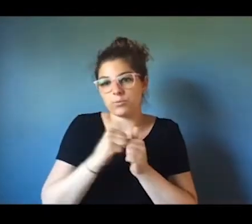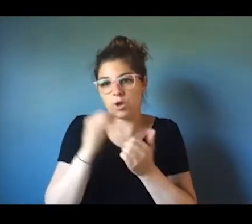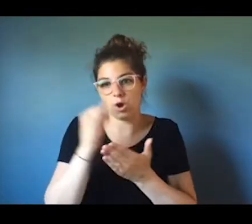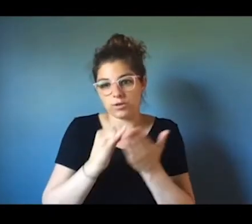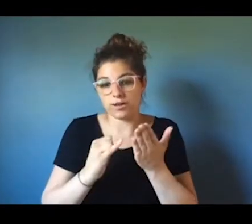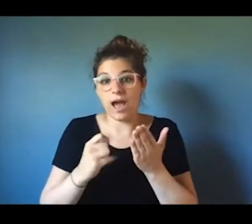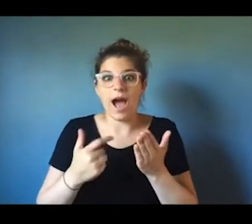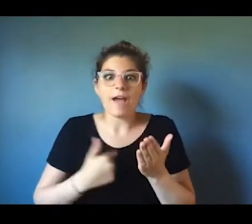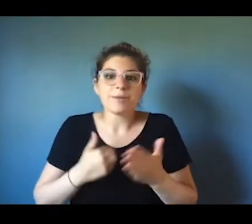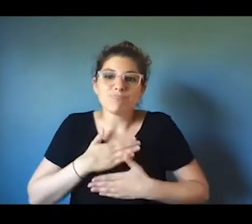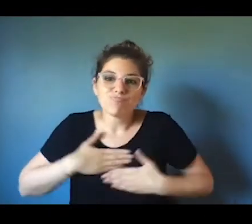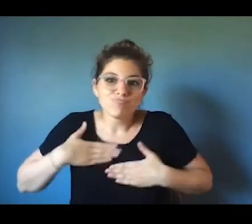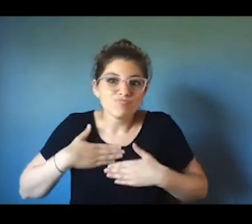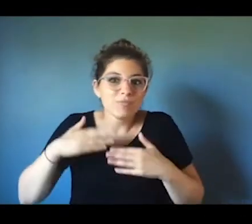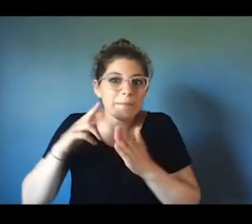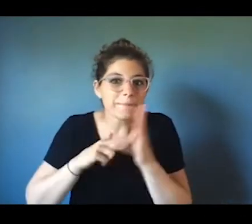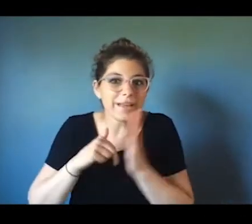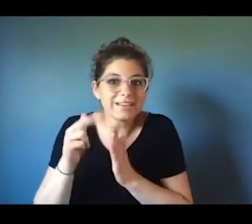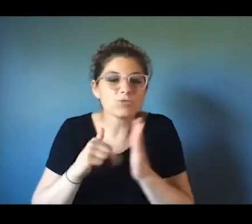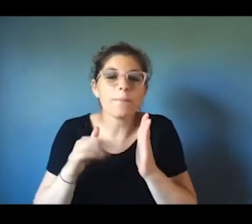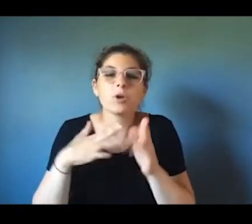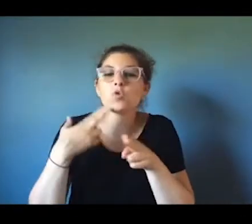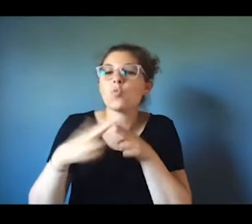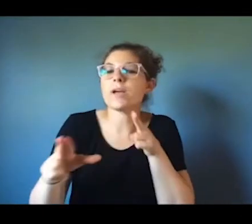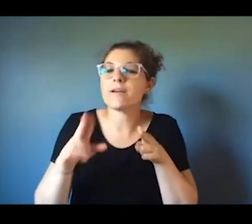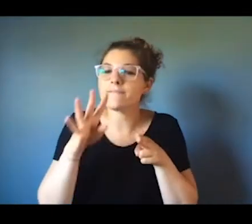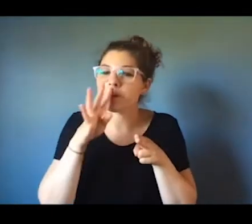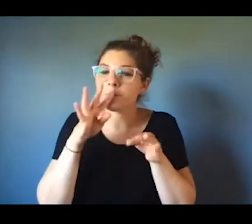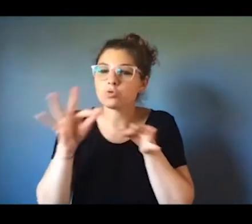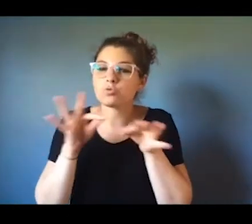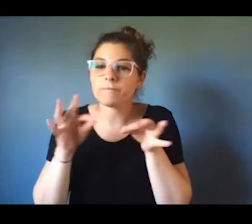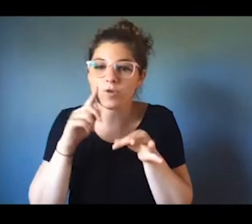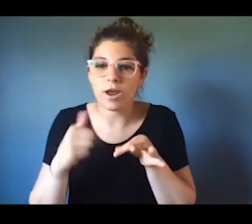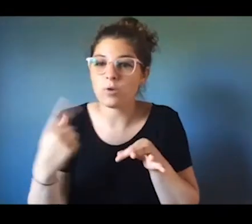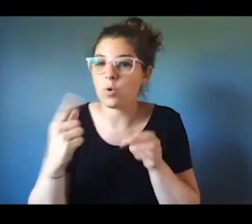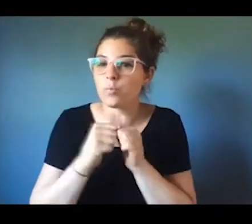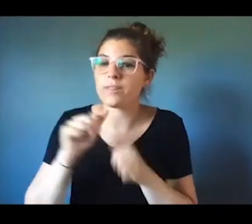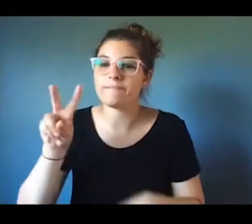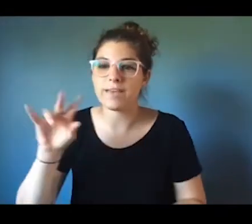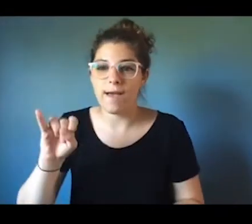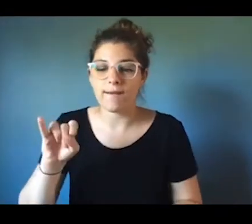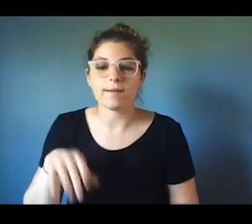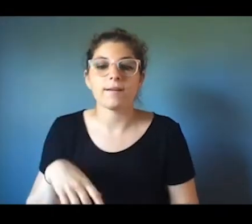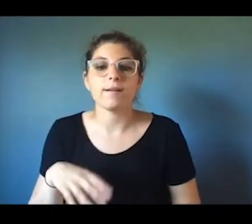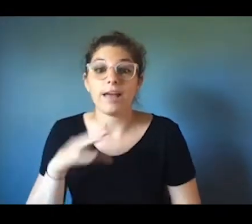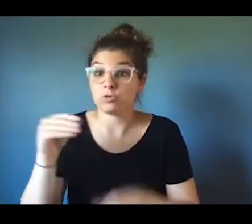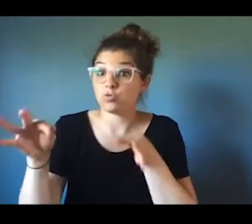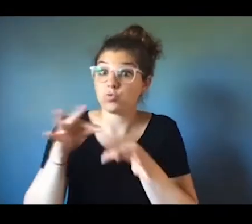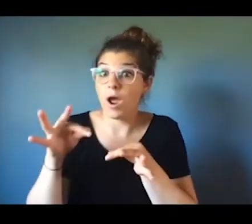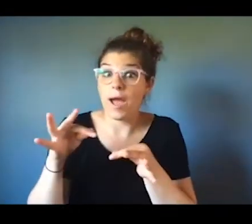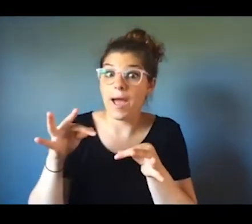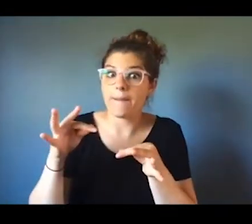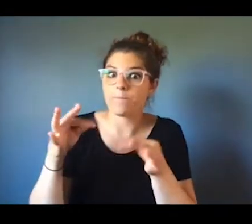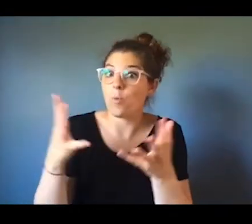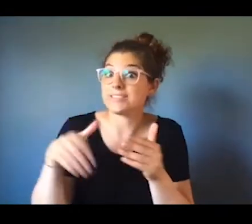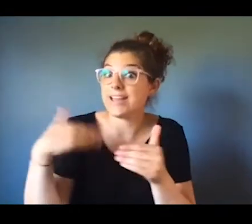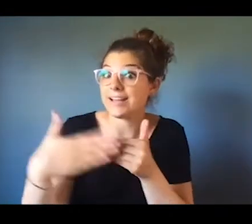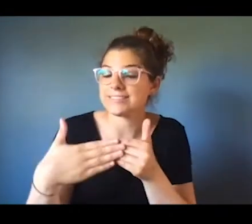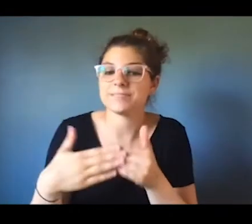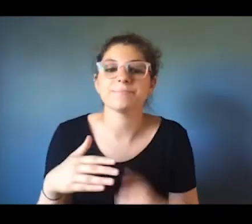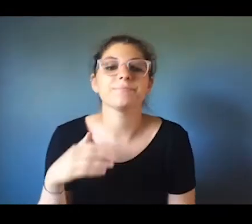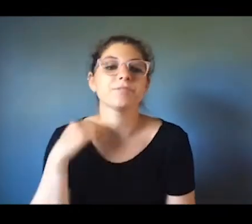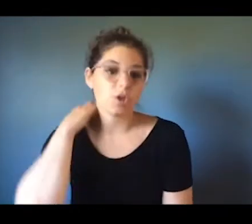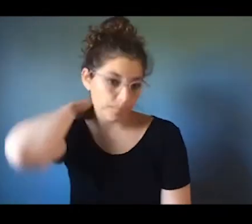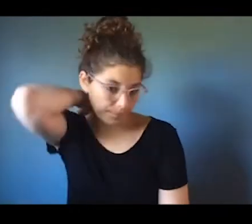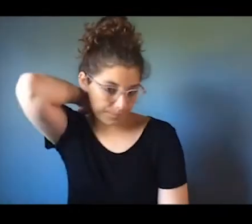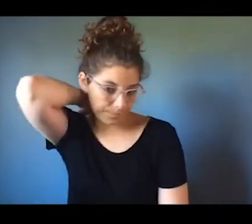art. I've been having the best time working on this painting. So let me give it a quick verbal description for anyone with a visual impairment and describe where I'm going to